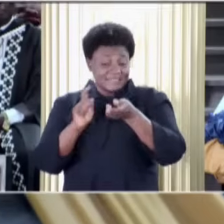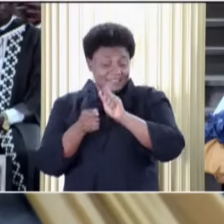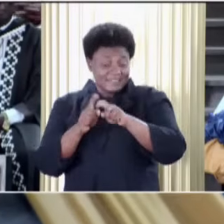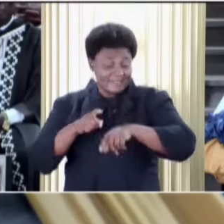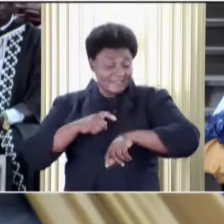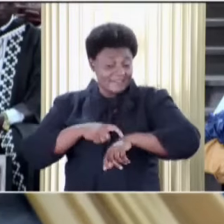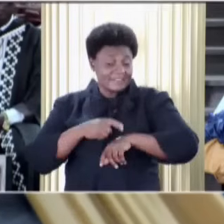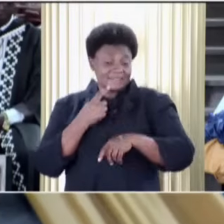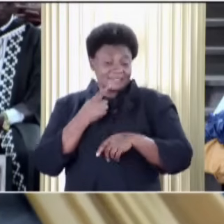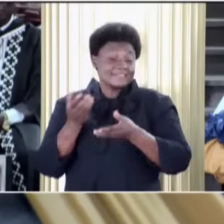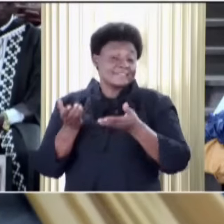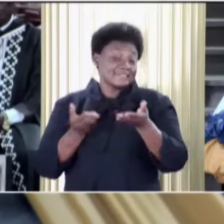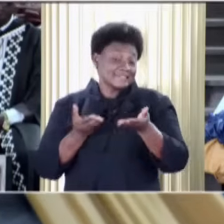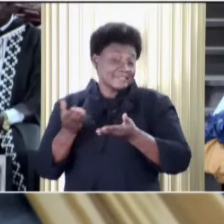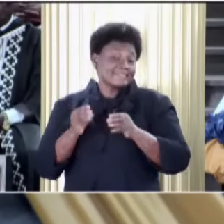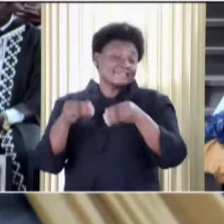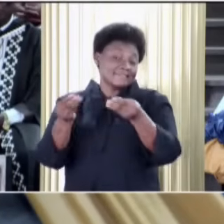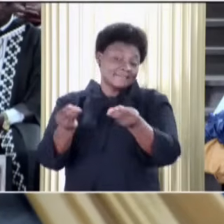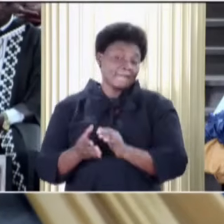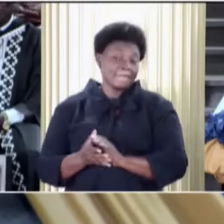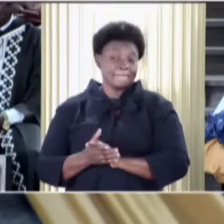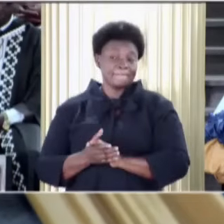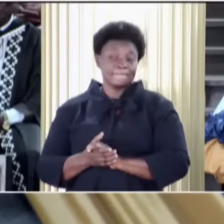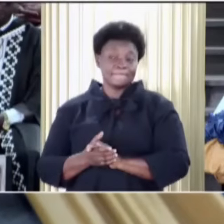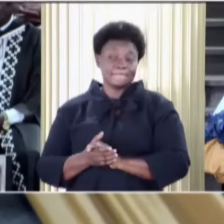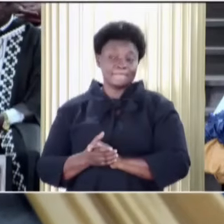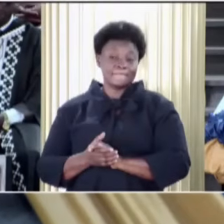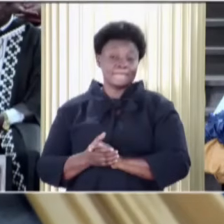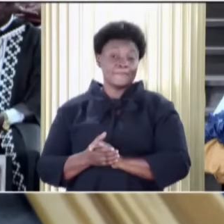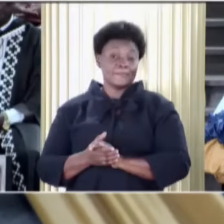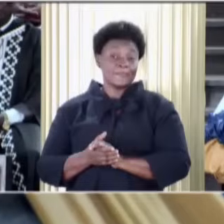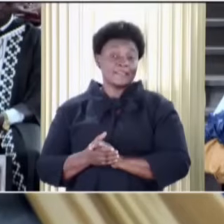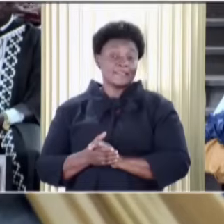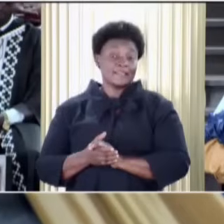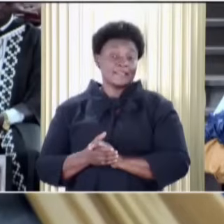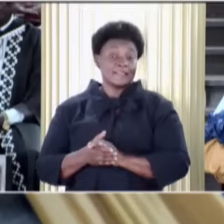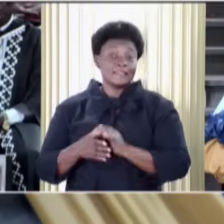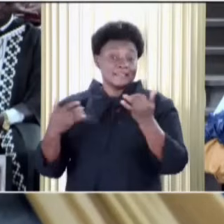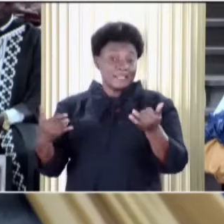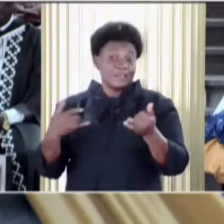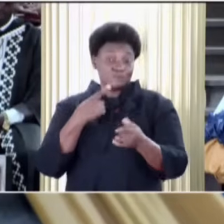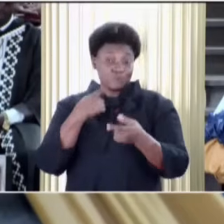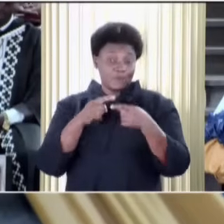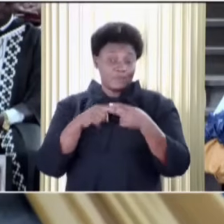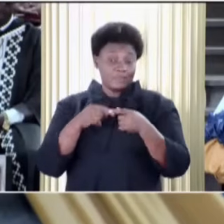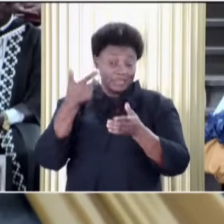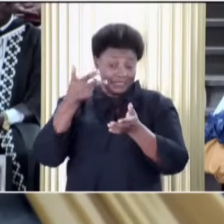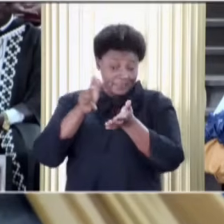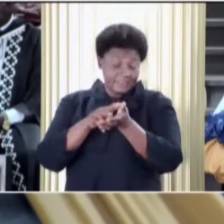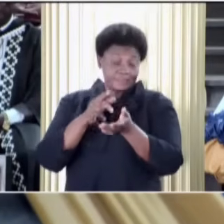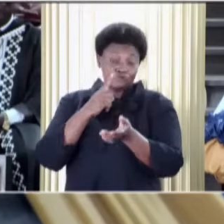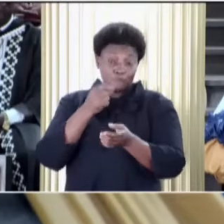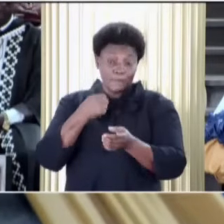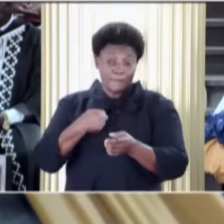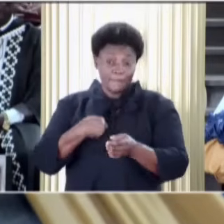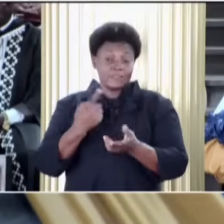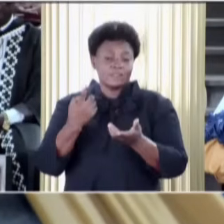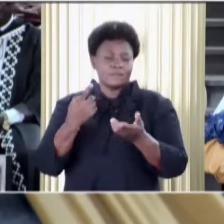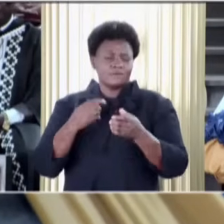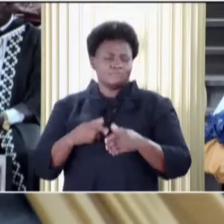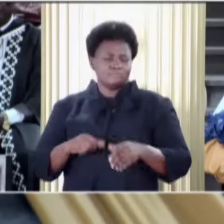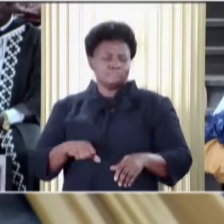and service delivery. Global rankings and reputation. I'm particularly proud to highlight